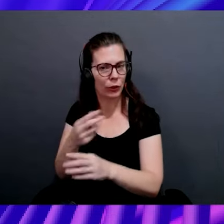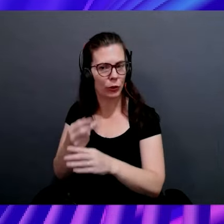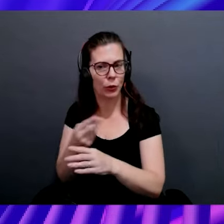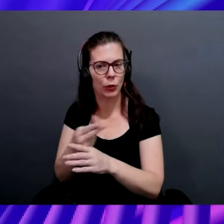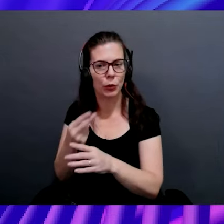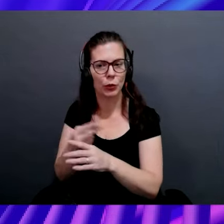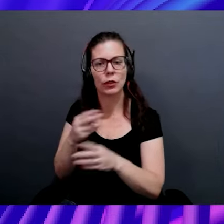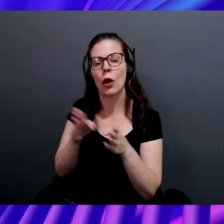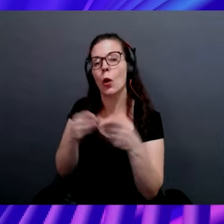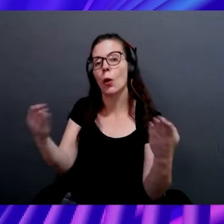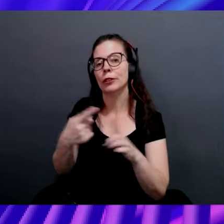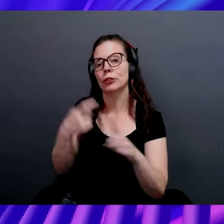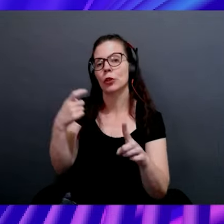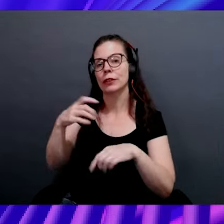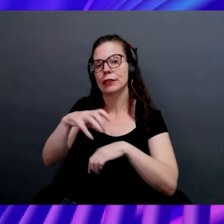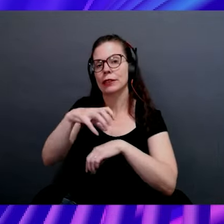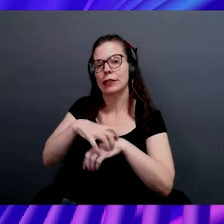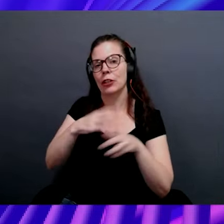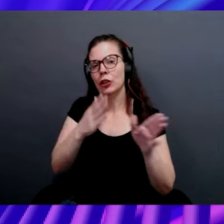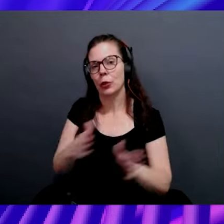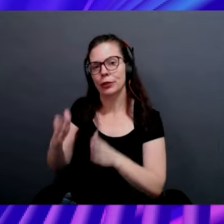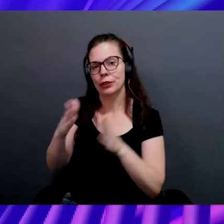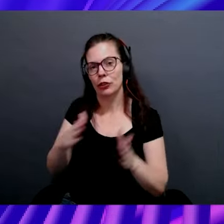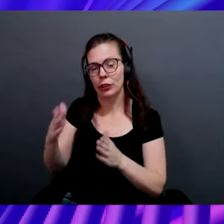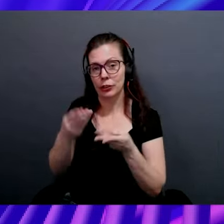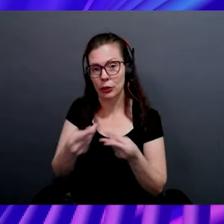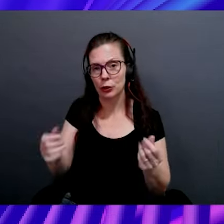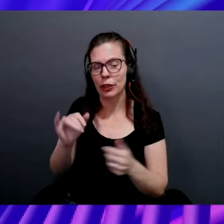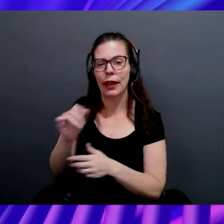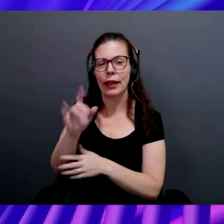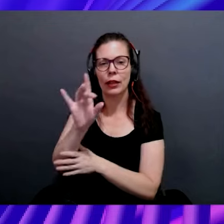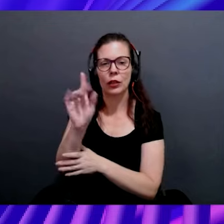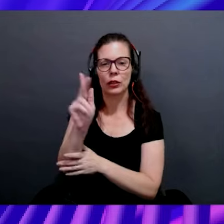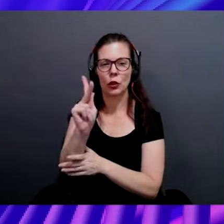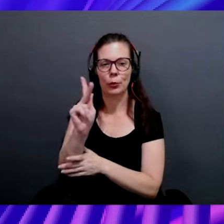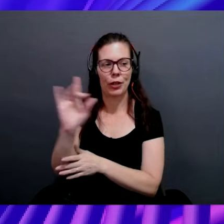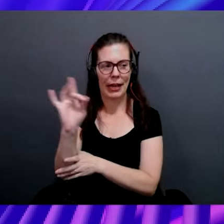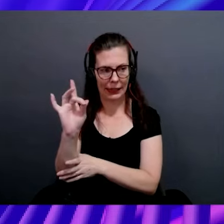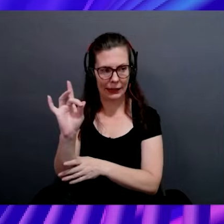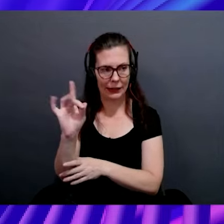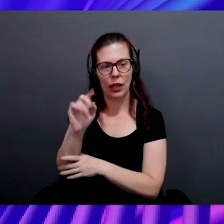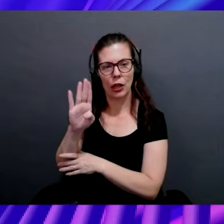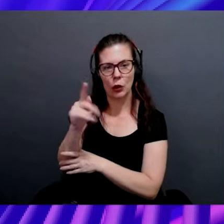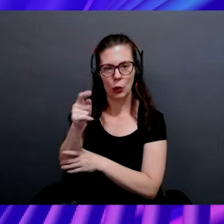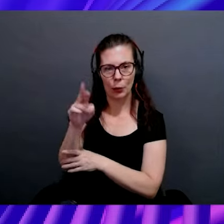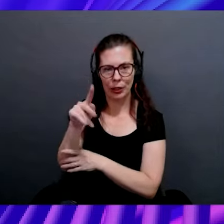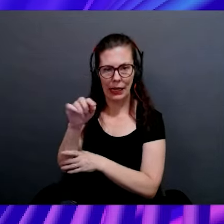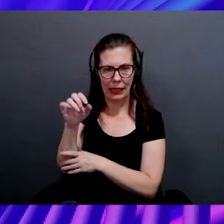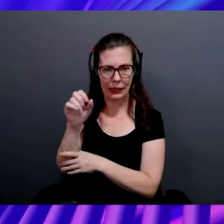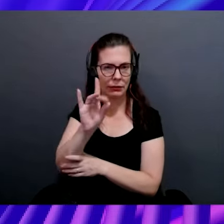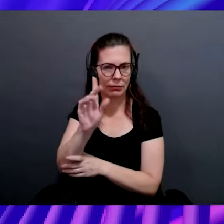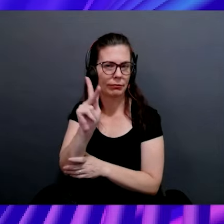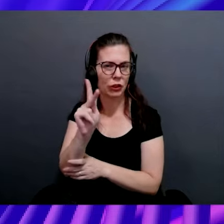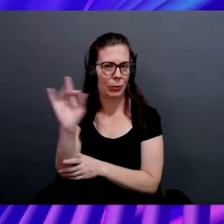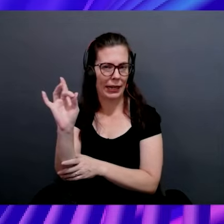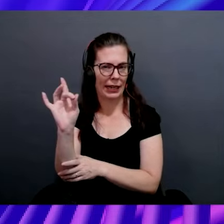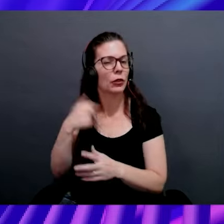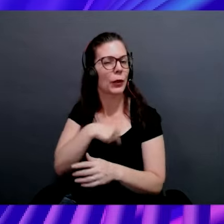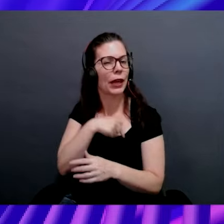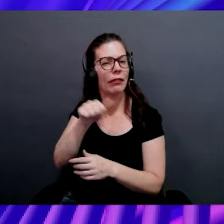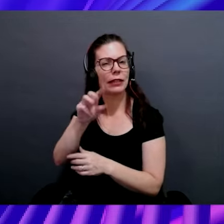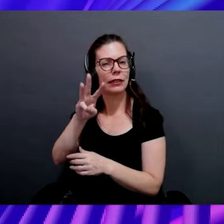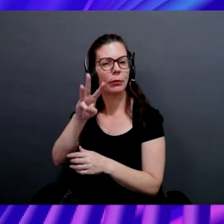source container orchestration solutions like Kubernetes. And we have a managed service at AWS called AWS Kubernetes Service. And they